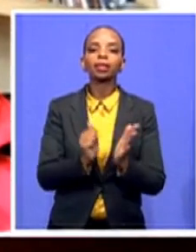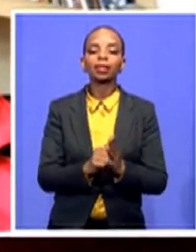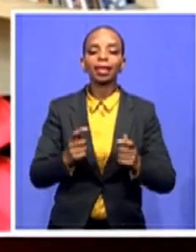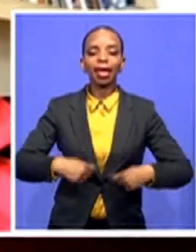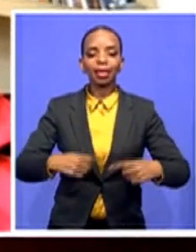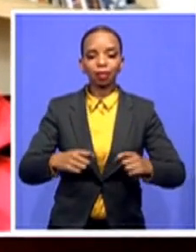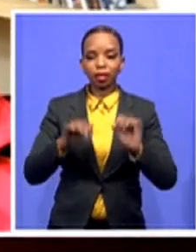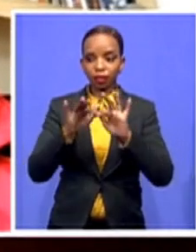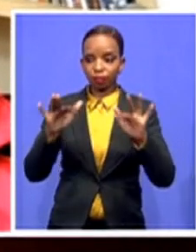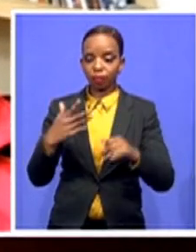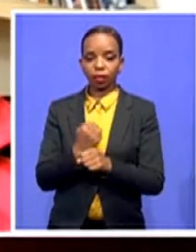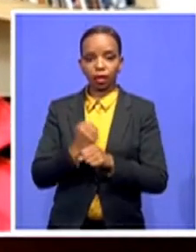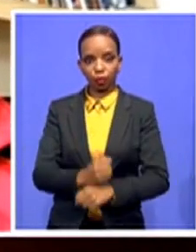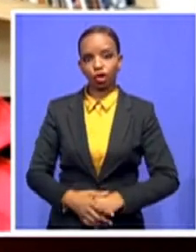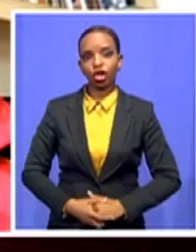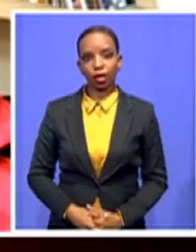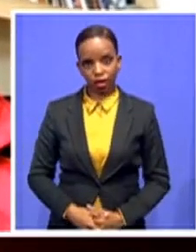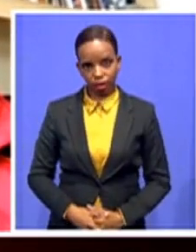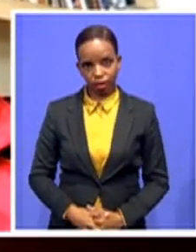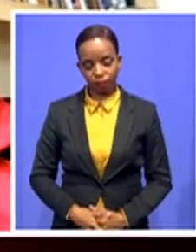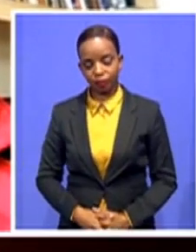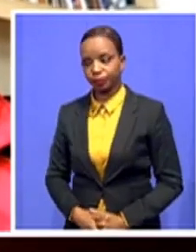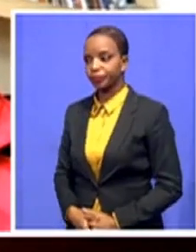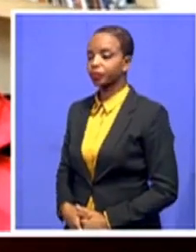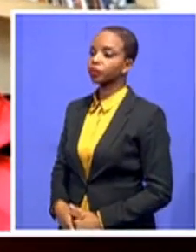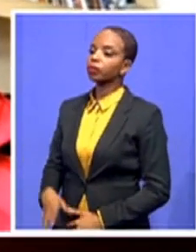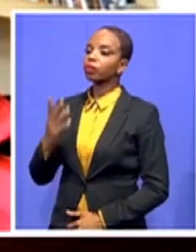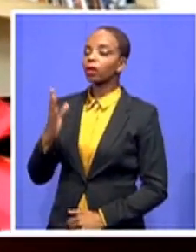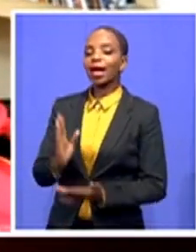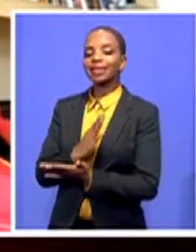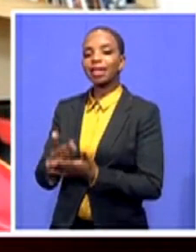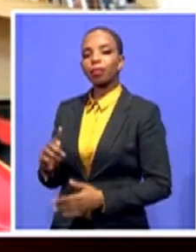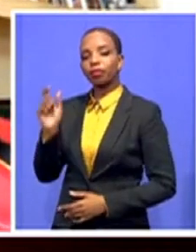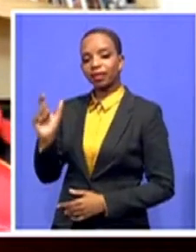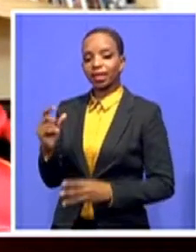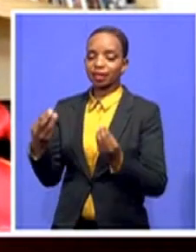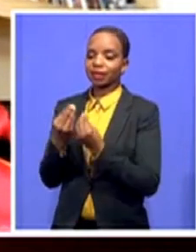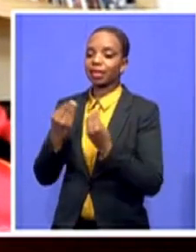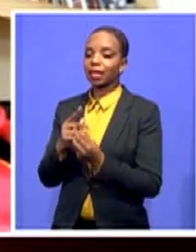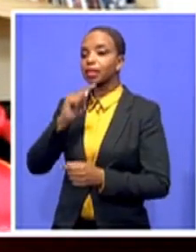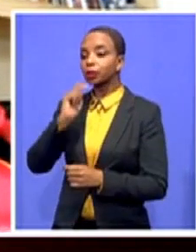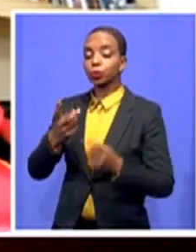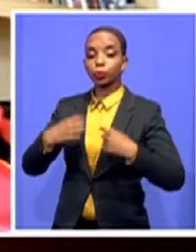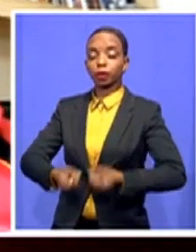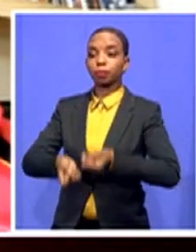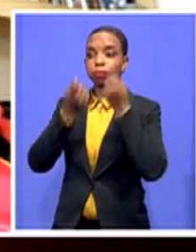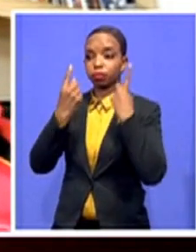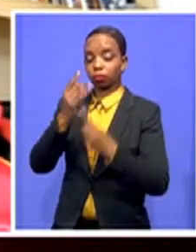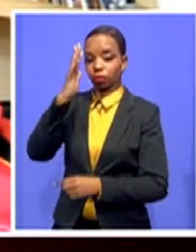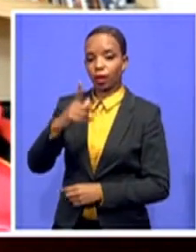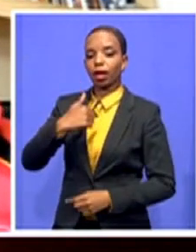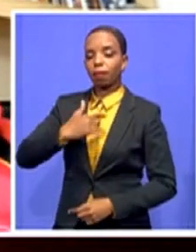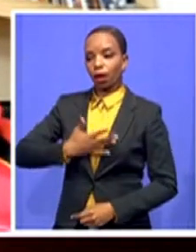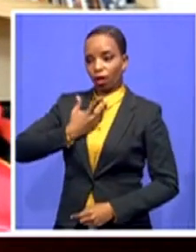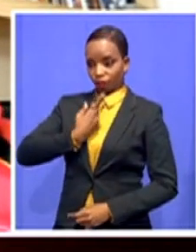zero-based budgeting, and some of these terms might fly over our heads. So I want to break it down for myself as well as the viewers in order to understand what's at